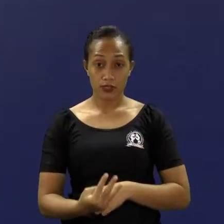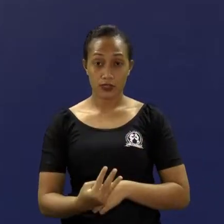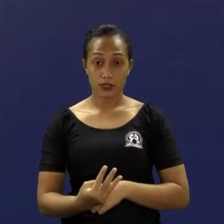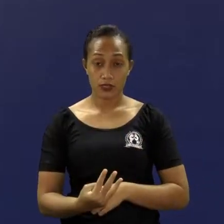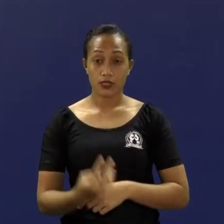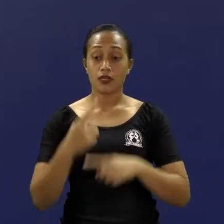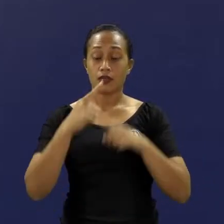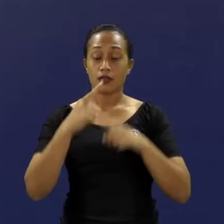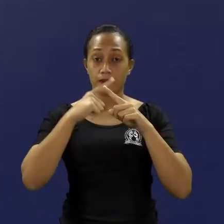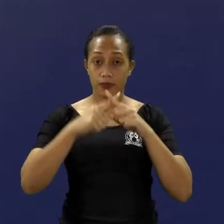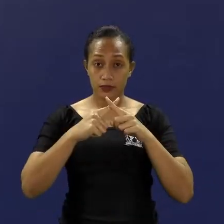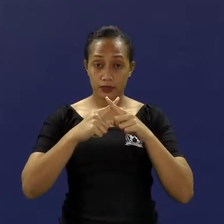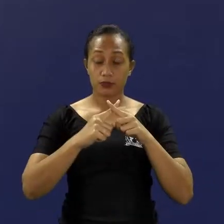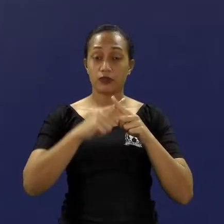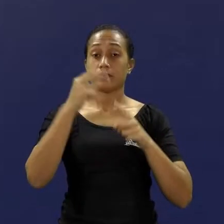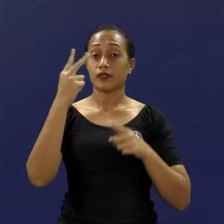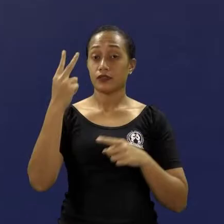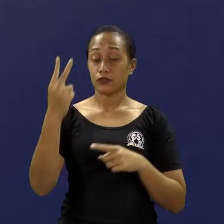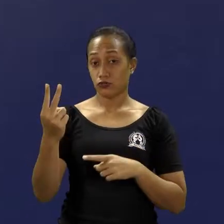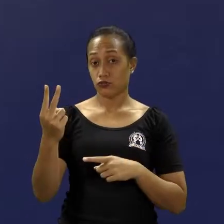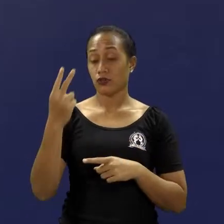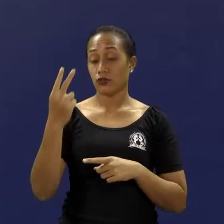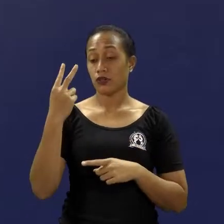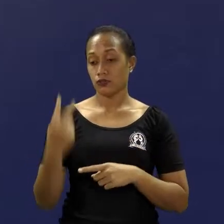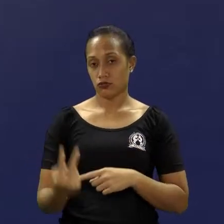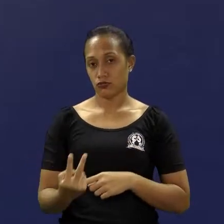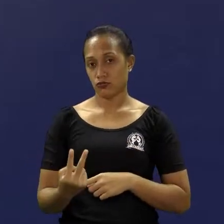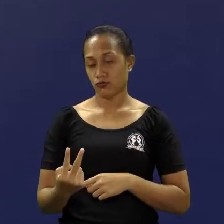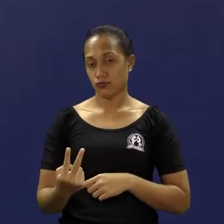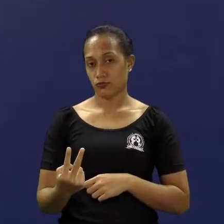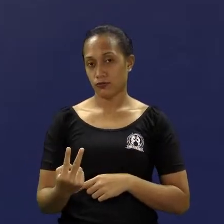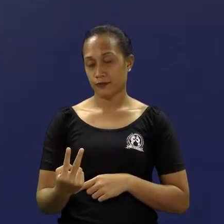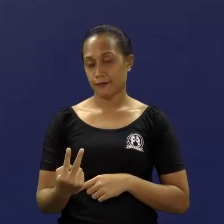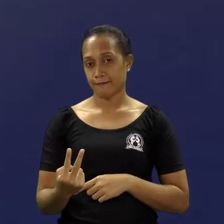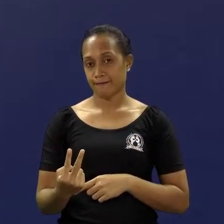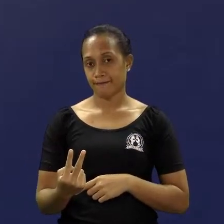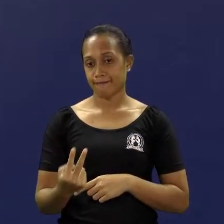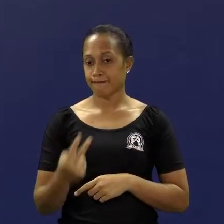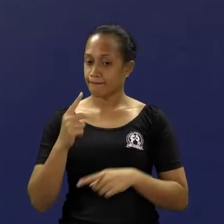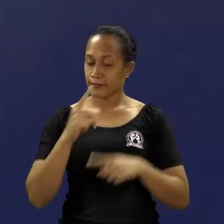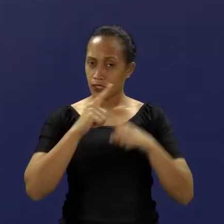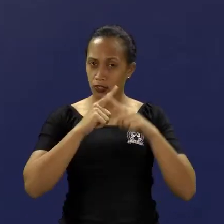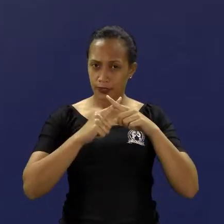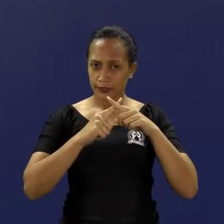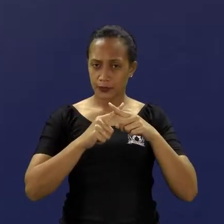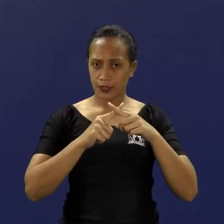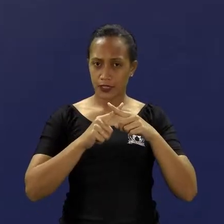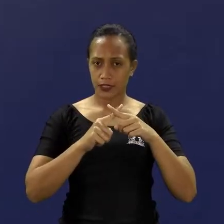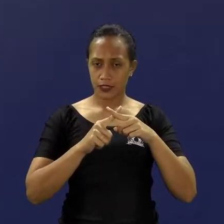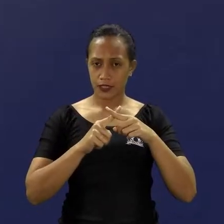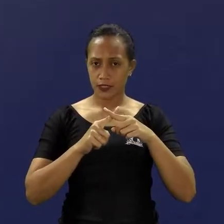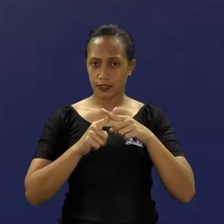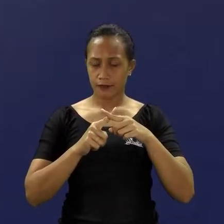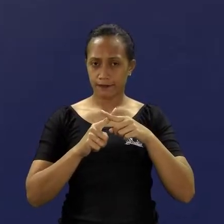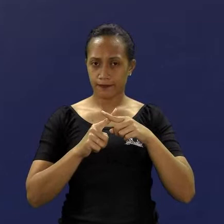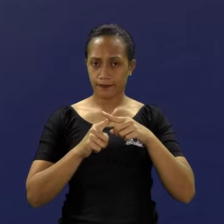3 multiplied by 2 over 2. We multiply the